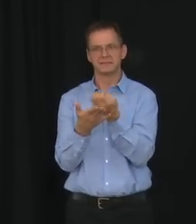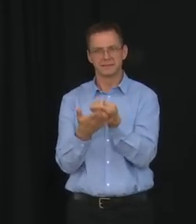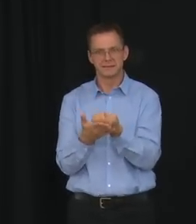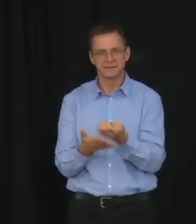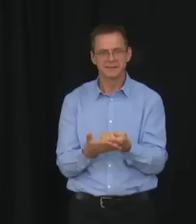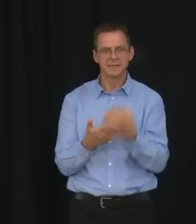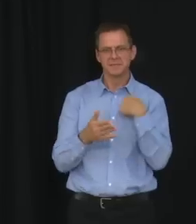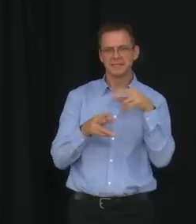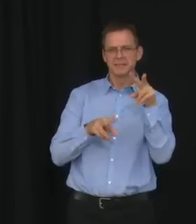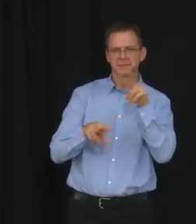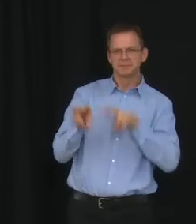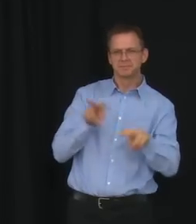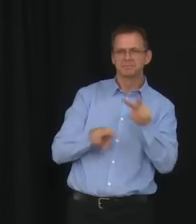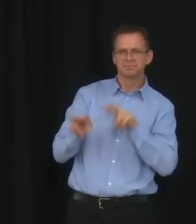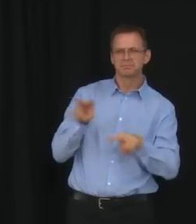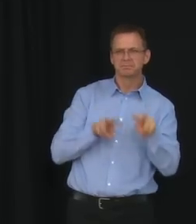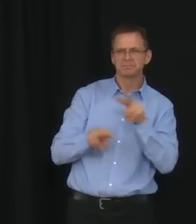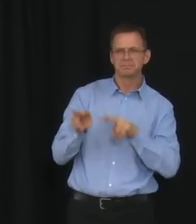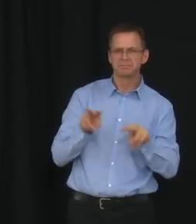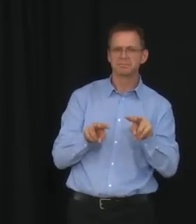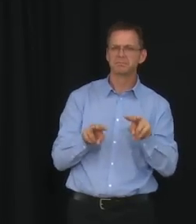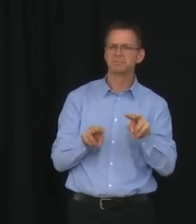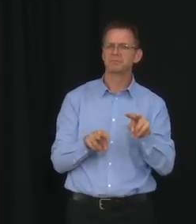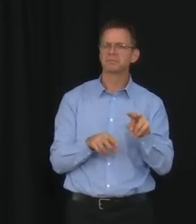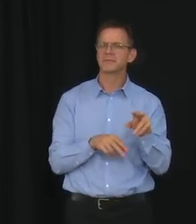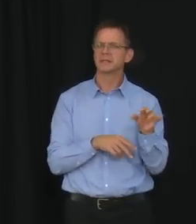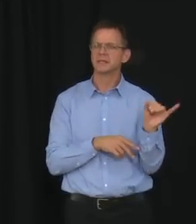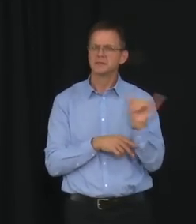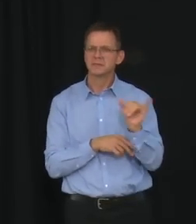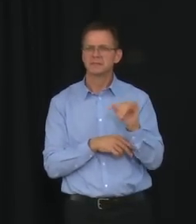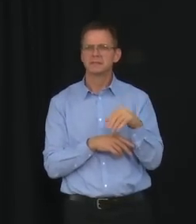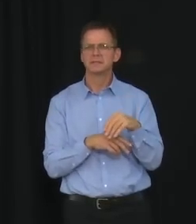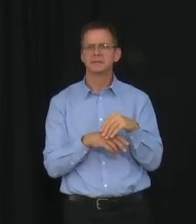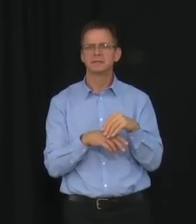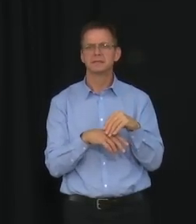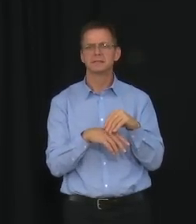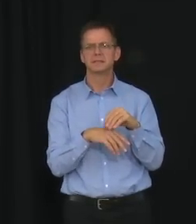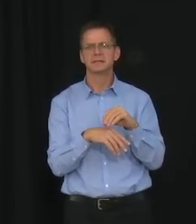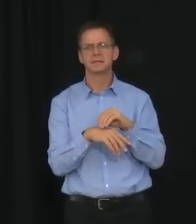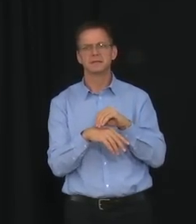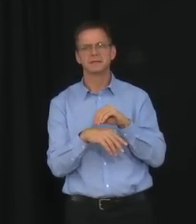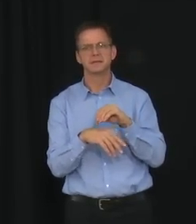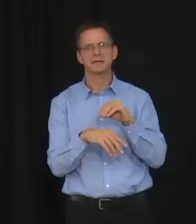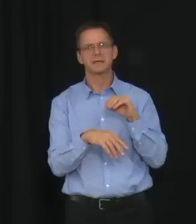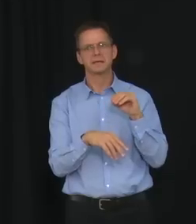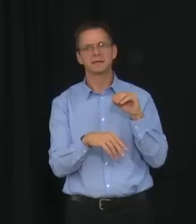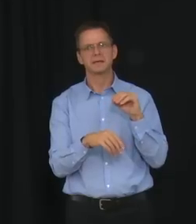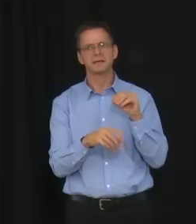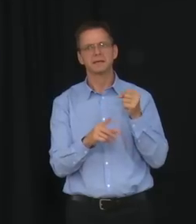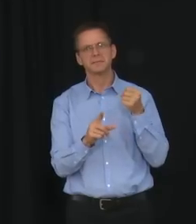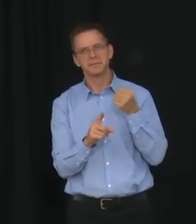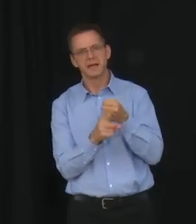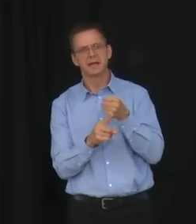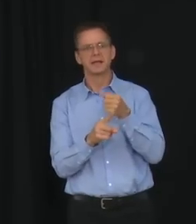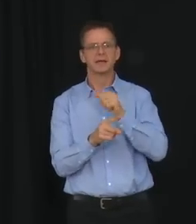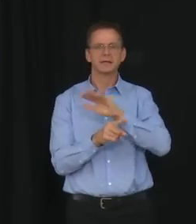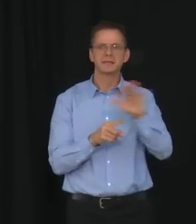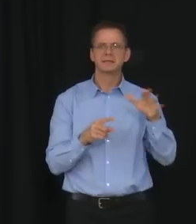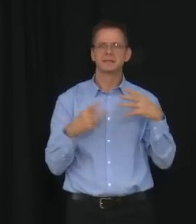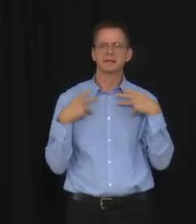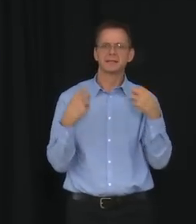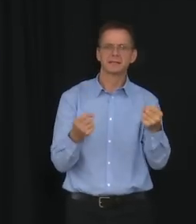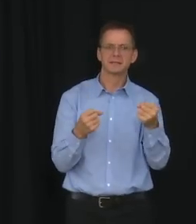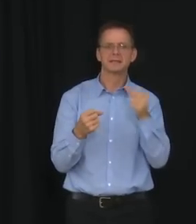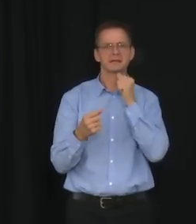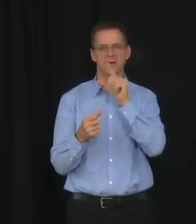restrictions, as well as the impacts of many other health issues that Albertans face. And it will be up to Albertans and decision makers to